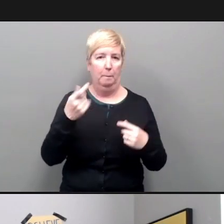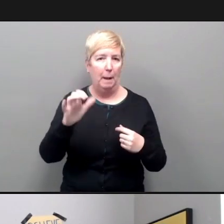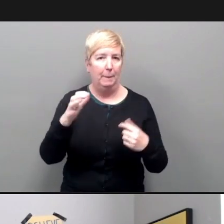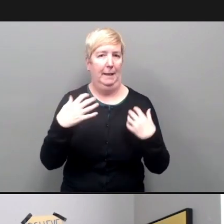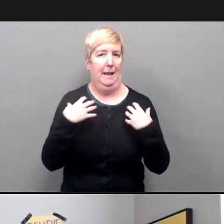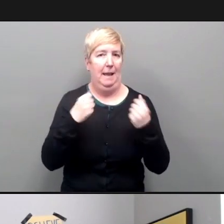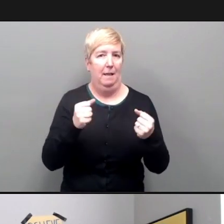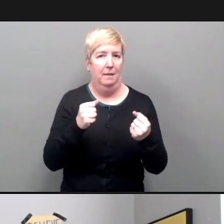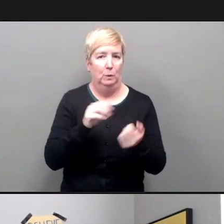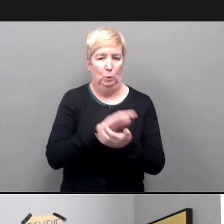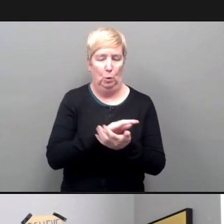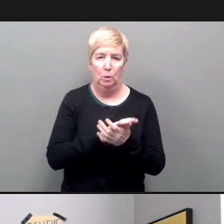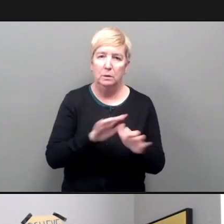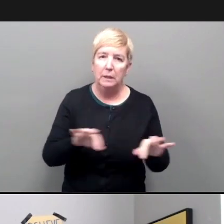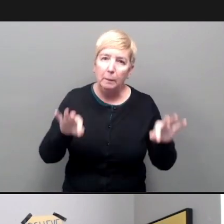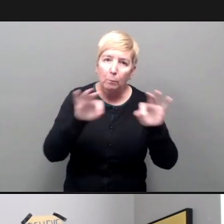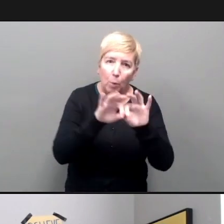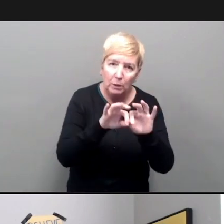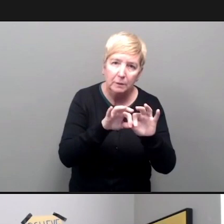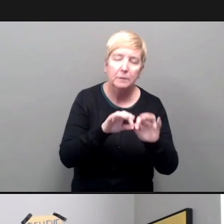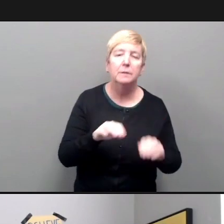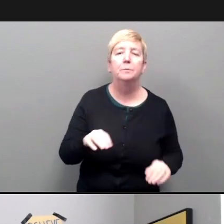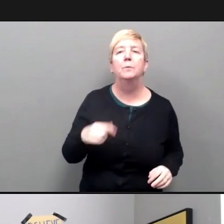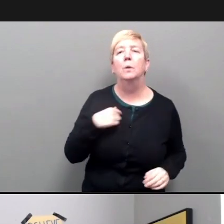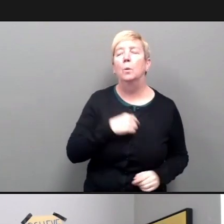when we look at the doctor shortage, we're creating new